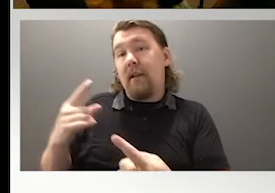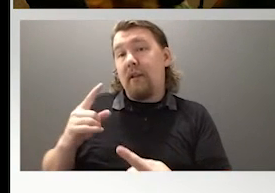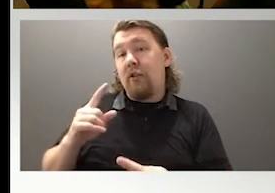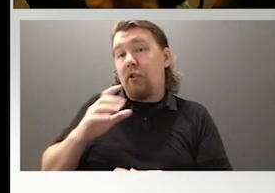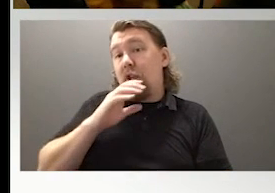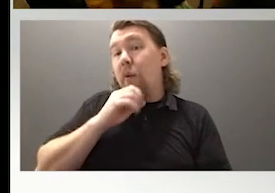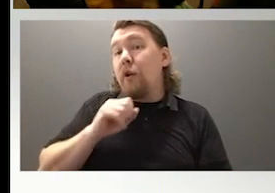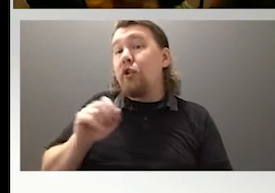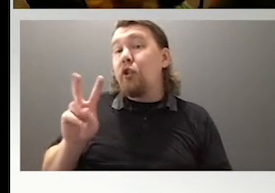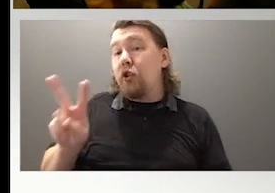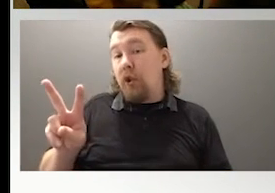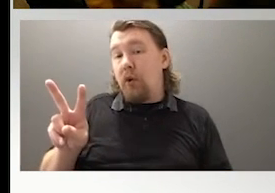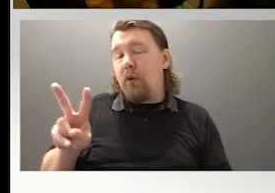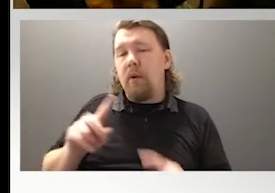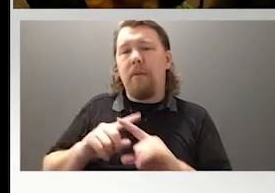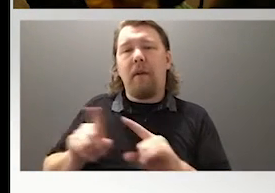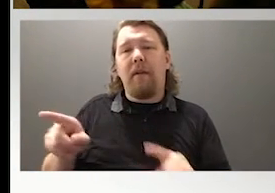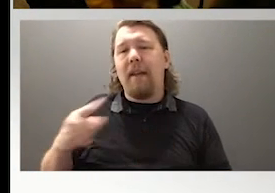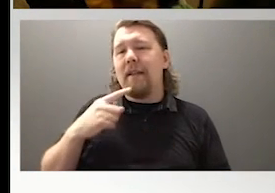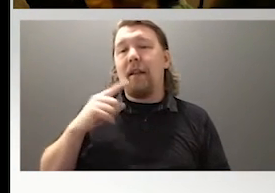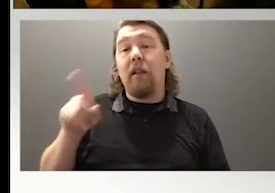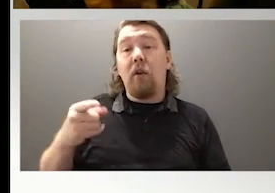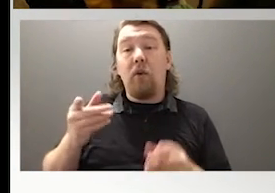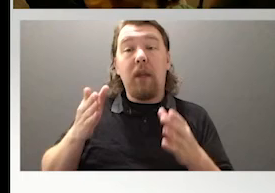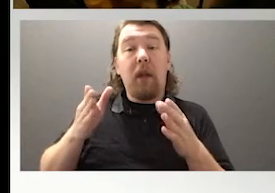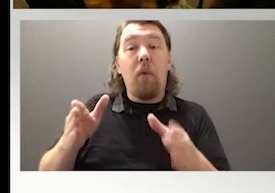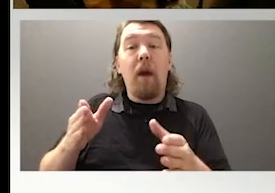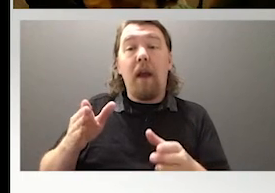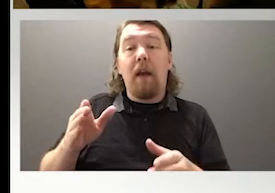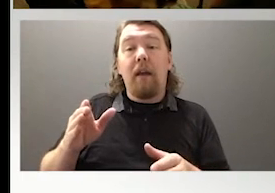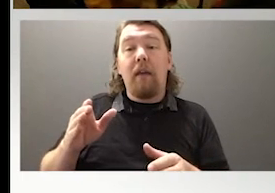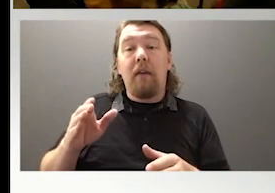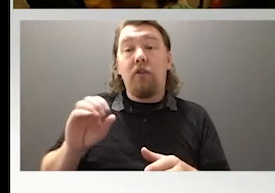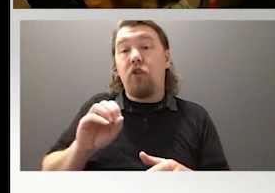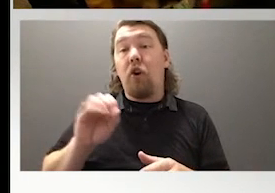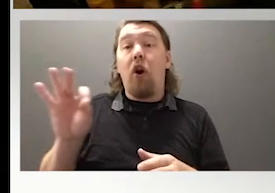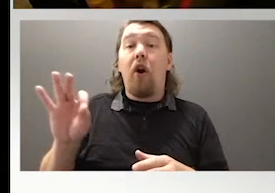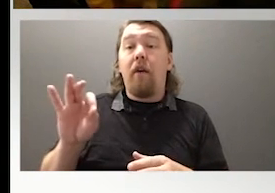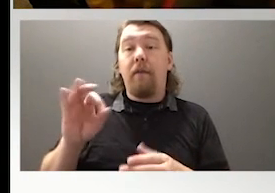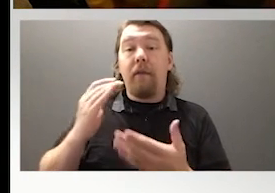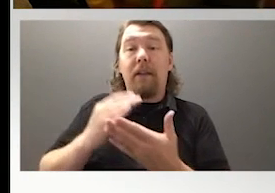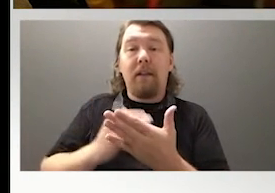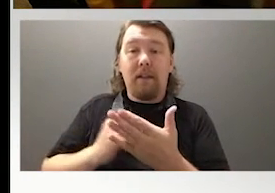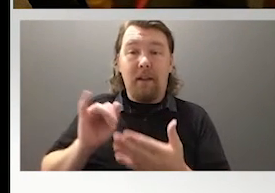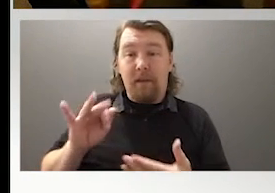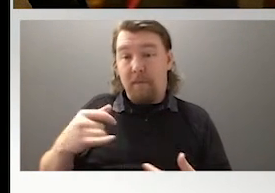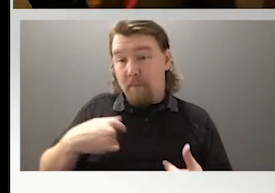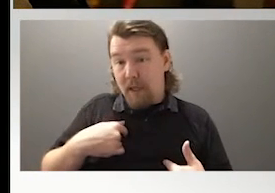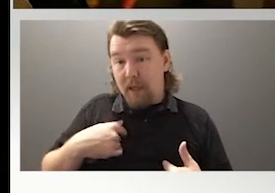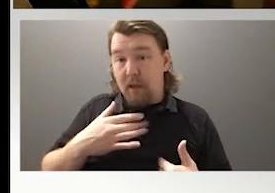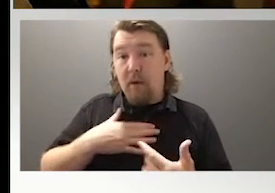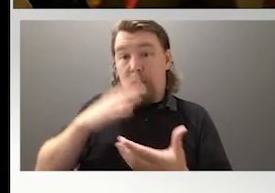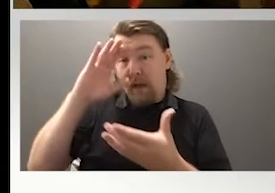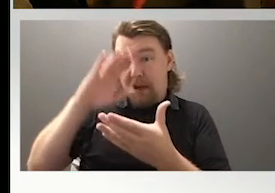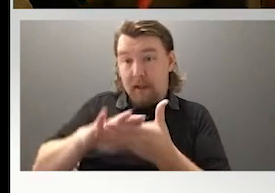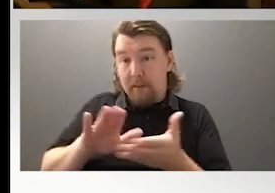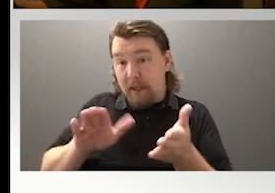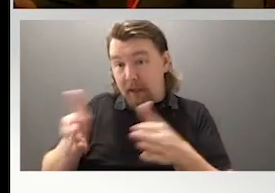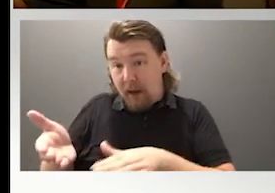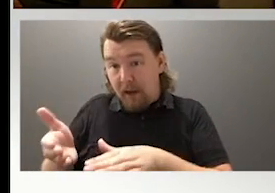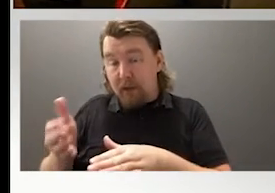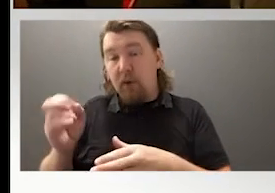2 years old, but they say the only way she comes off the list is if me and my husband dies,